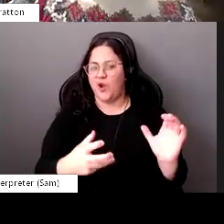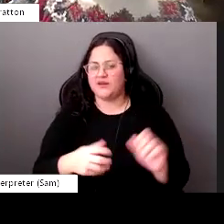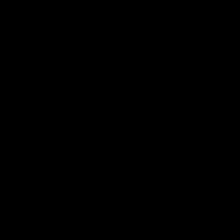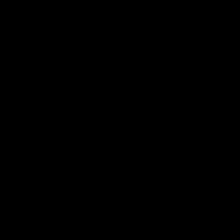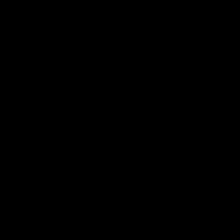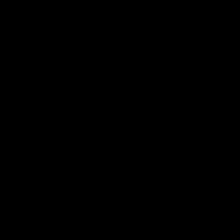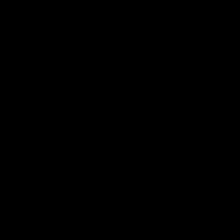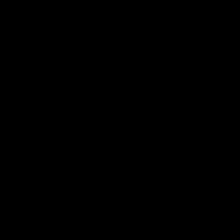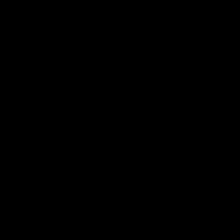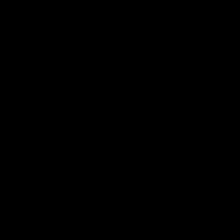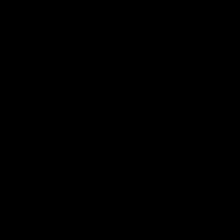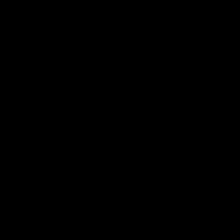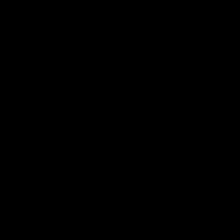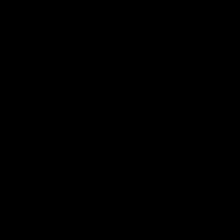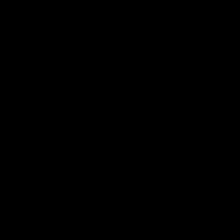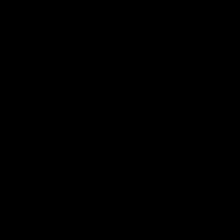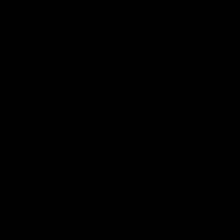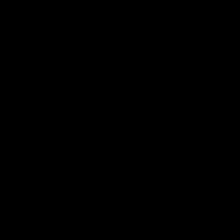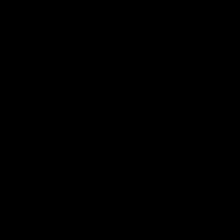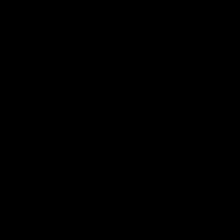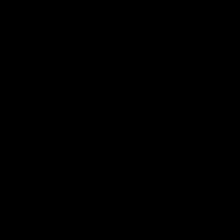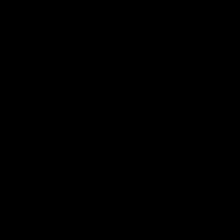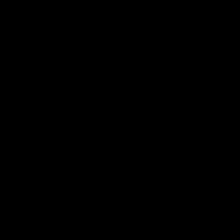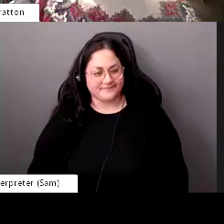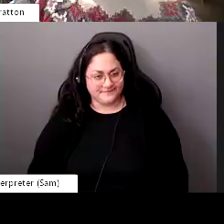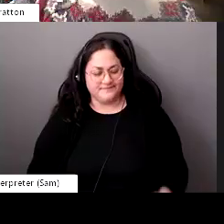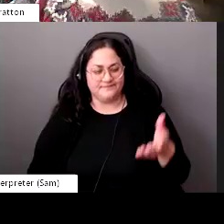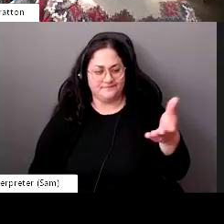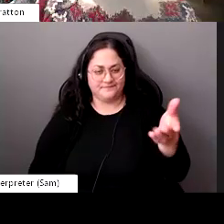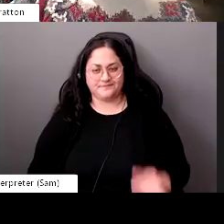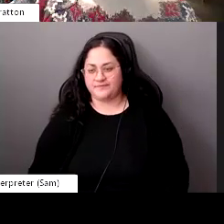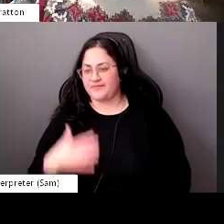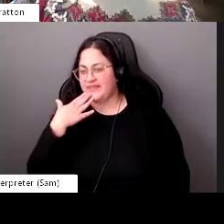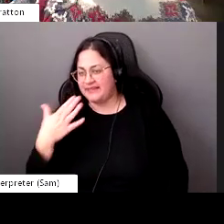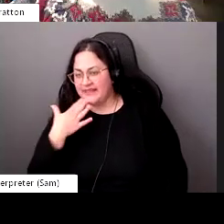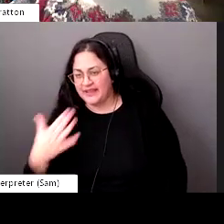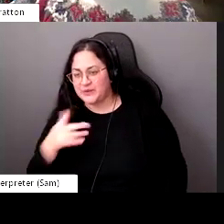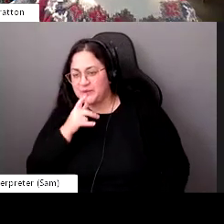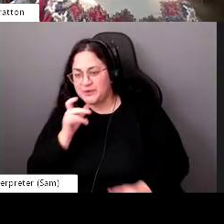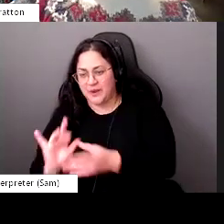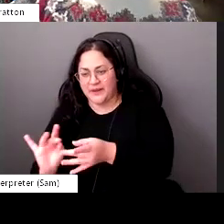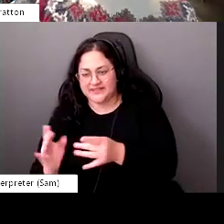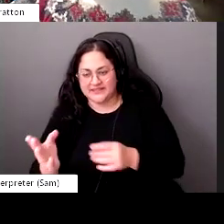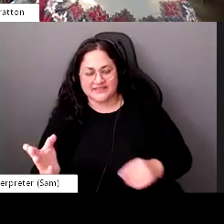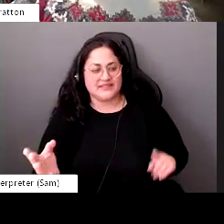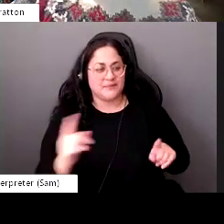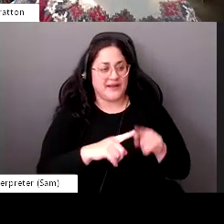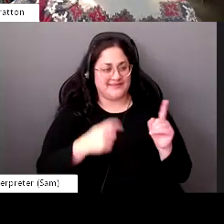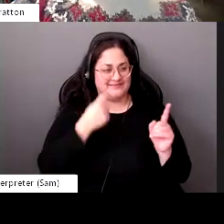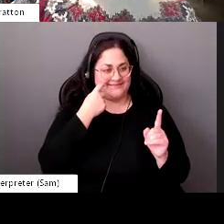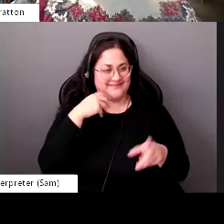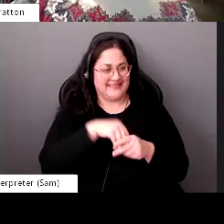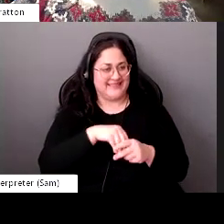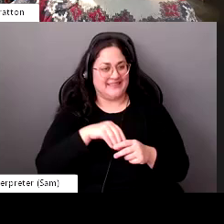Well, yeah, take a look at this. And thank you to who posted that. This was just in the paper. Look at